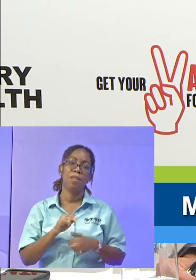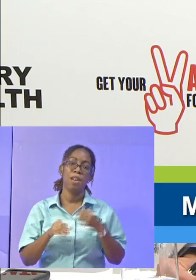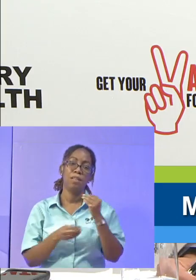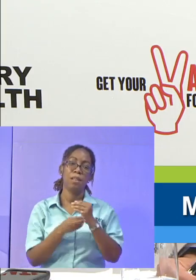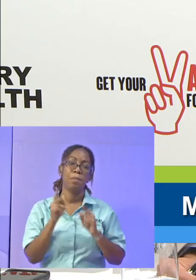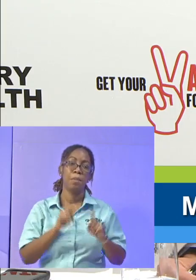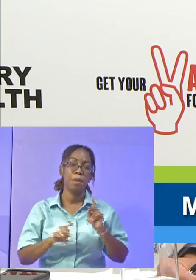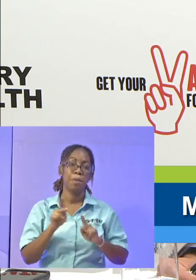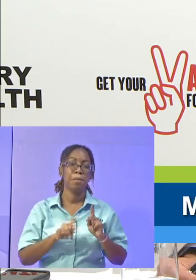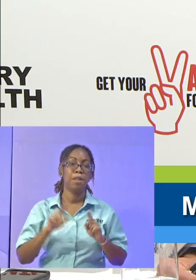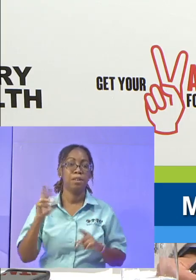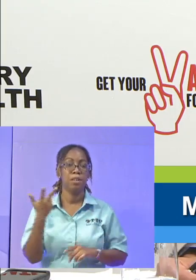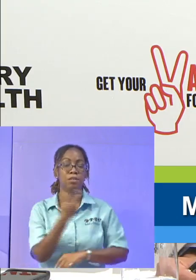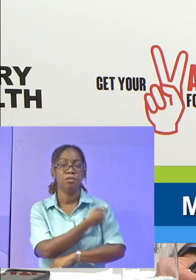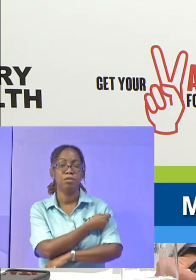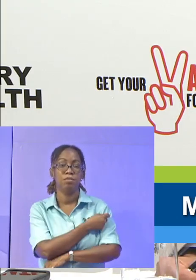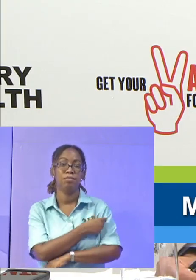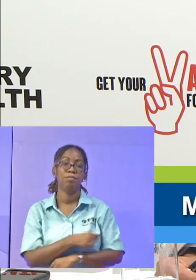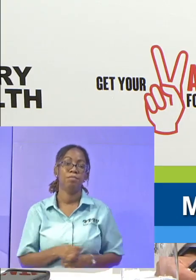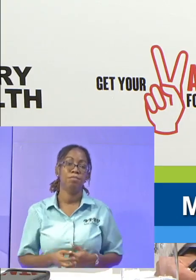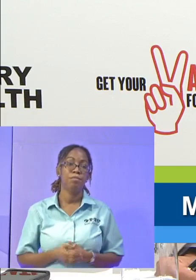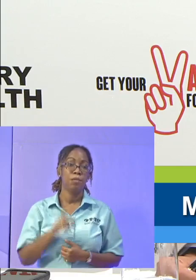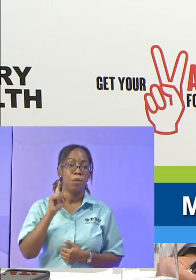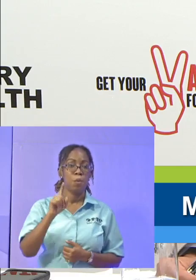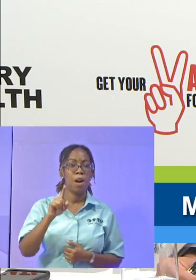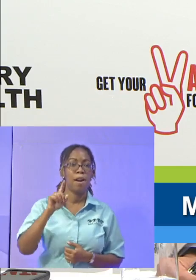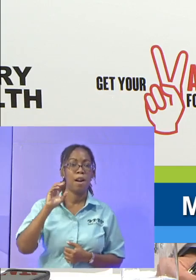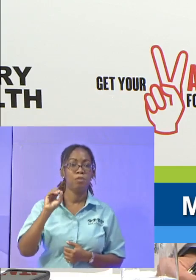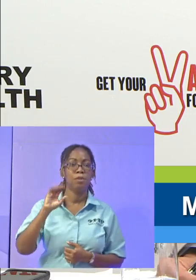boosters administered to date,